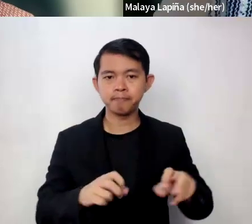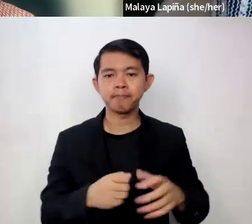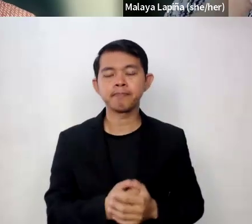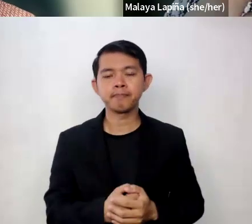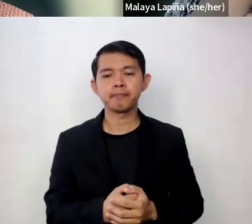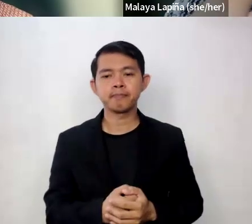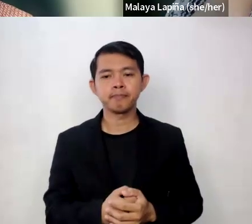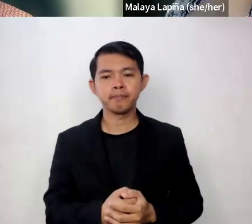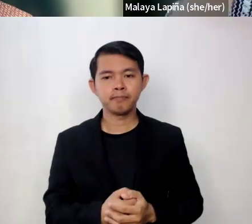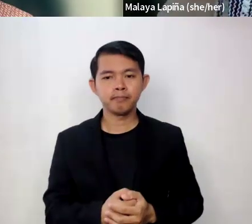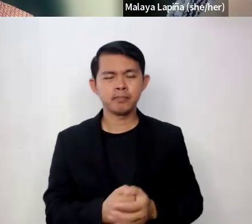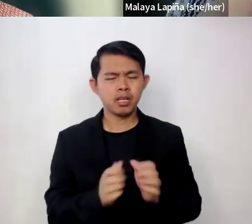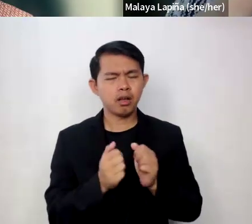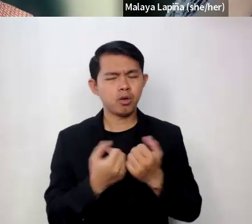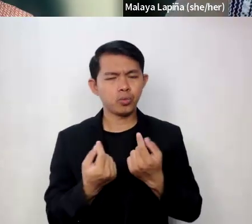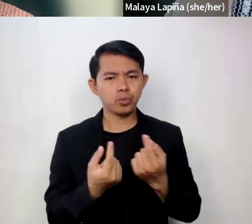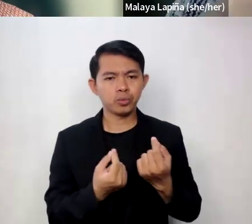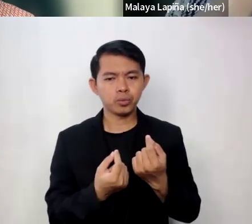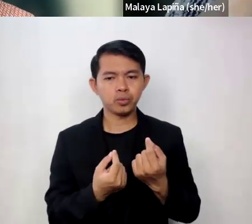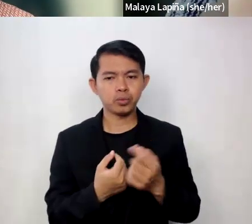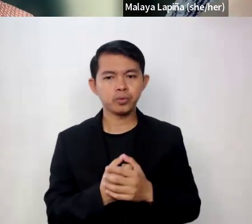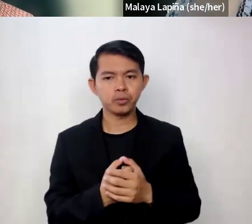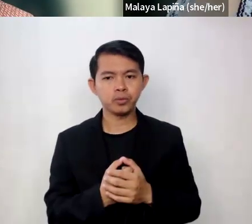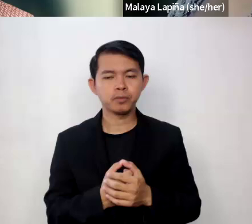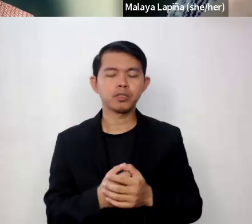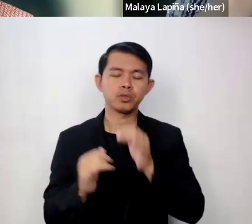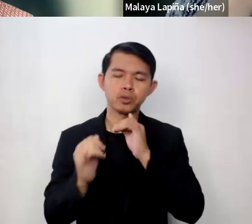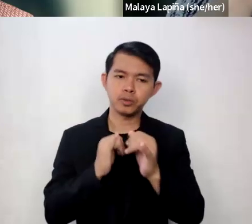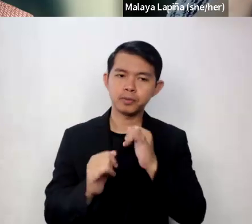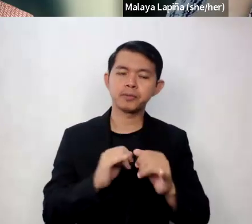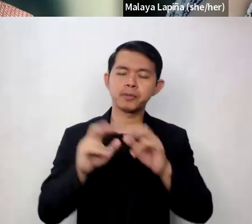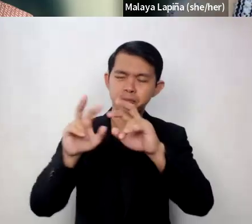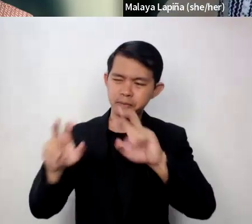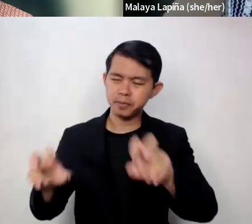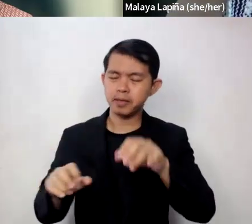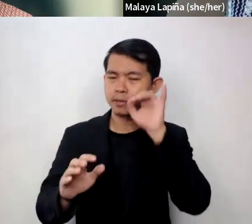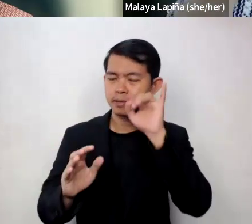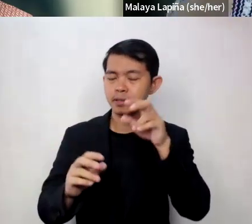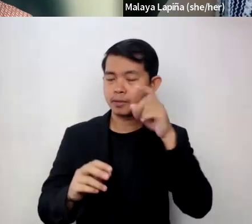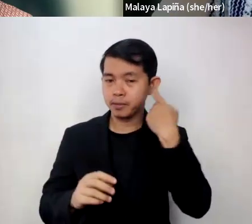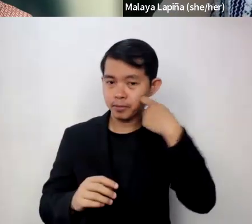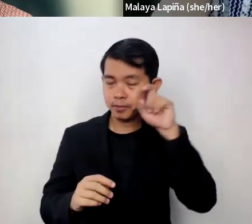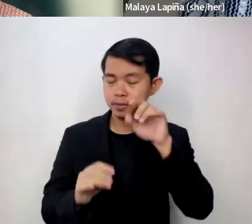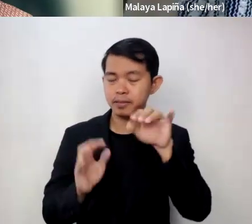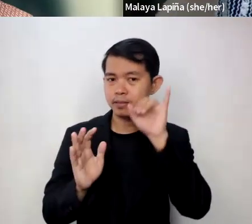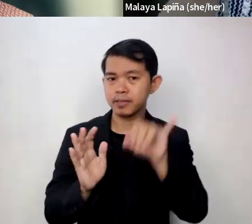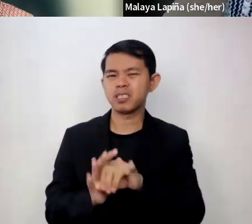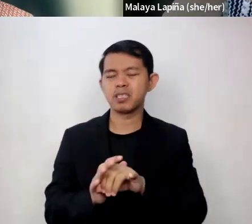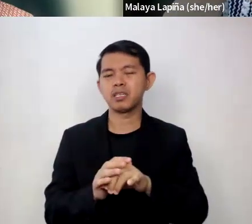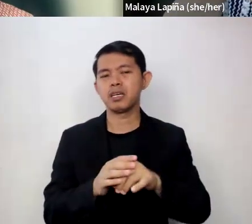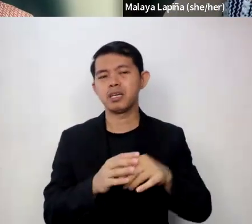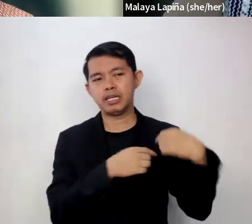one way of doing that is unpacking, no, interrogating these trans identities from pre-colonial time, from